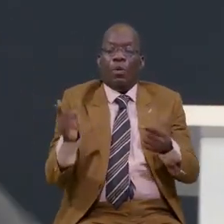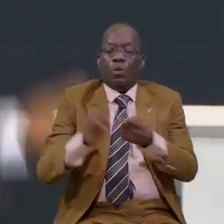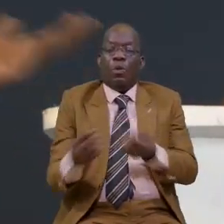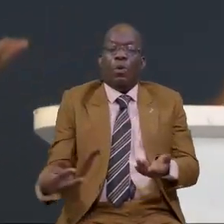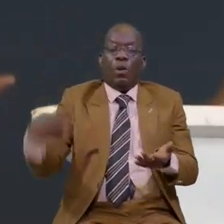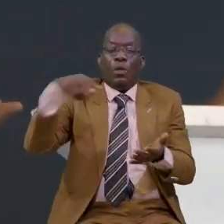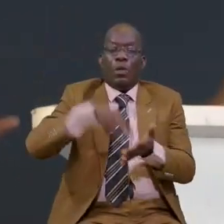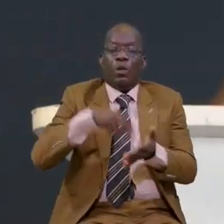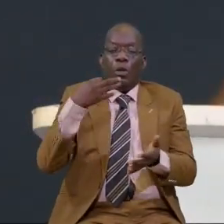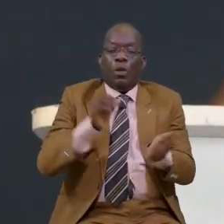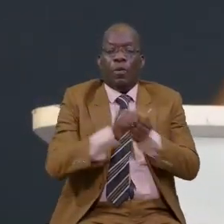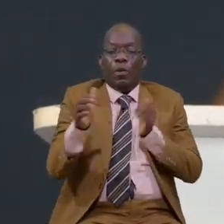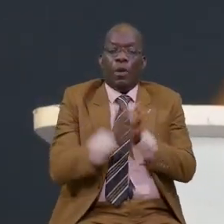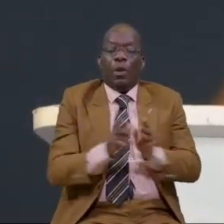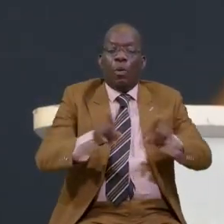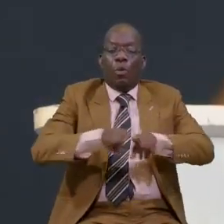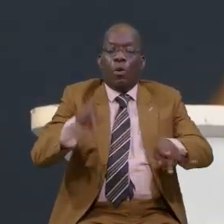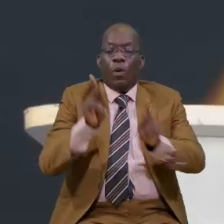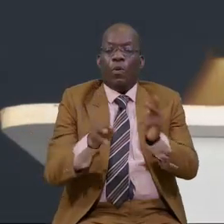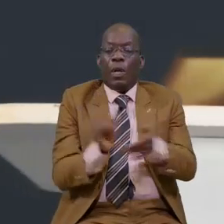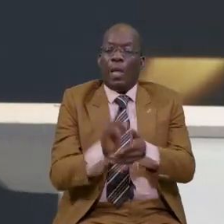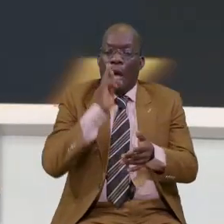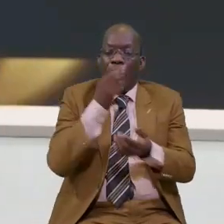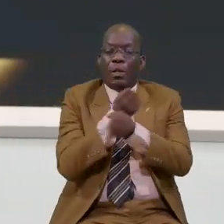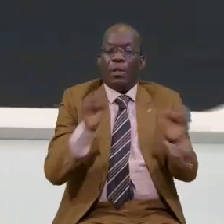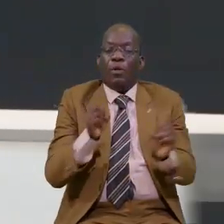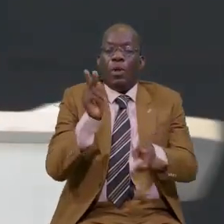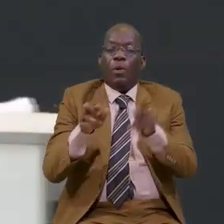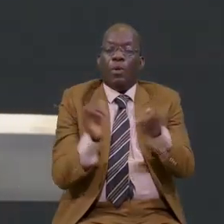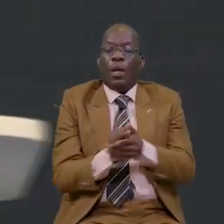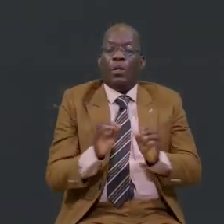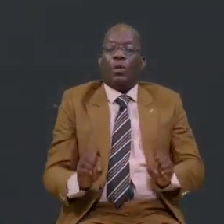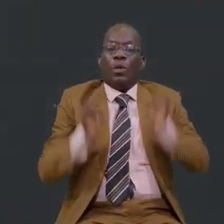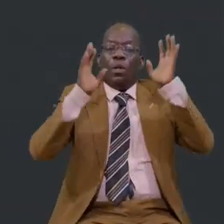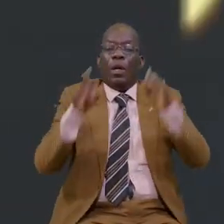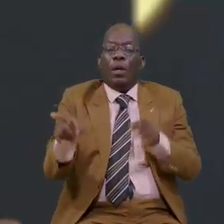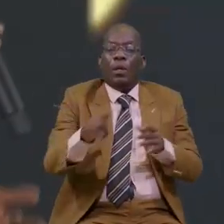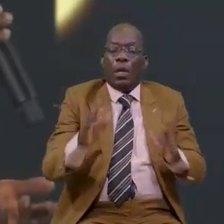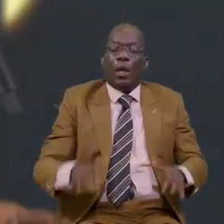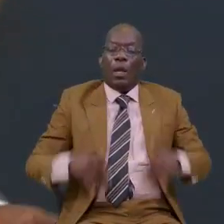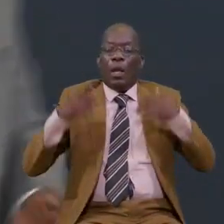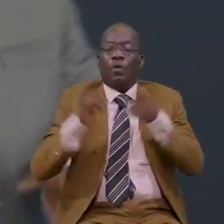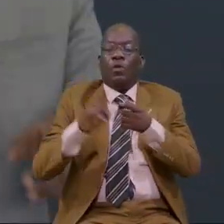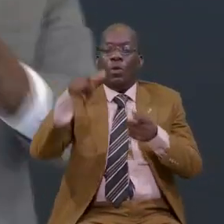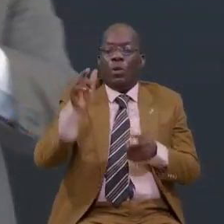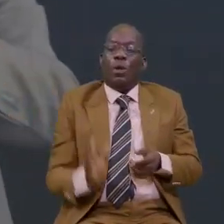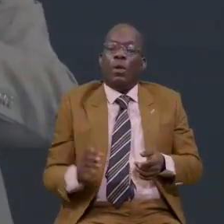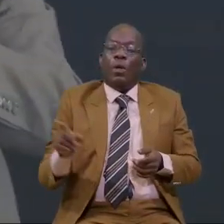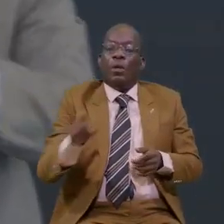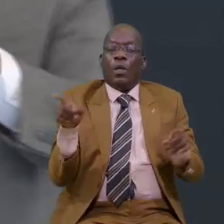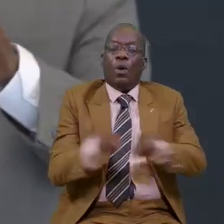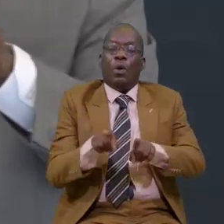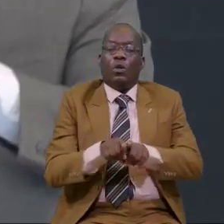the people who are saved, the people who have given their lives to the Lord, they also rise and they come to